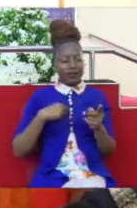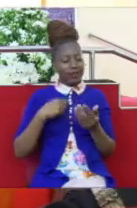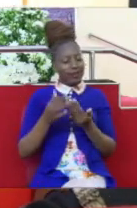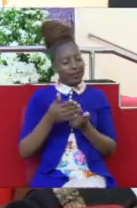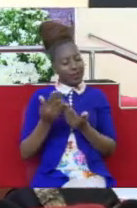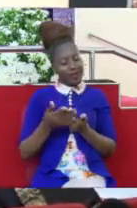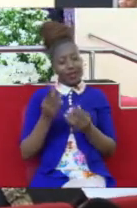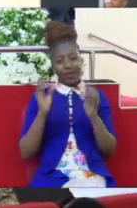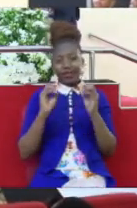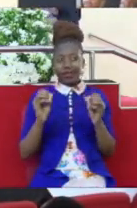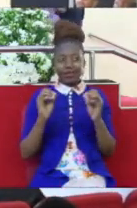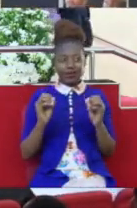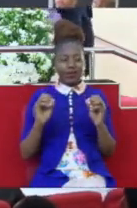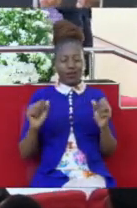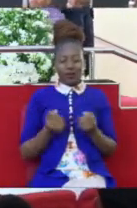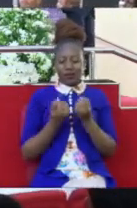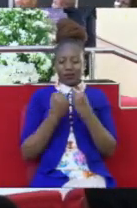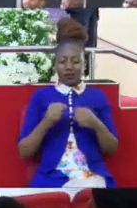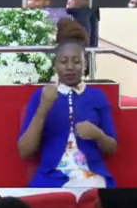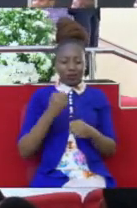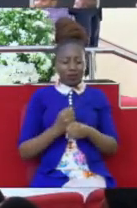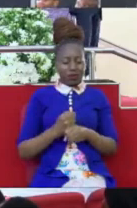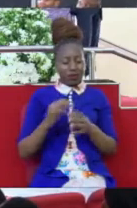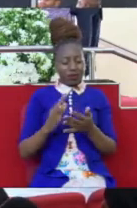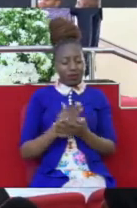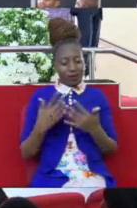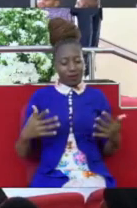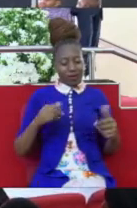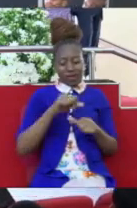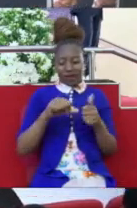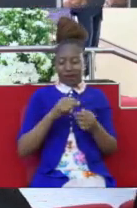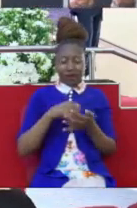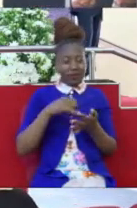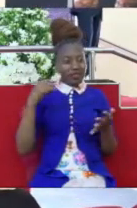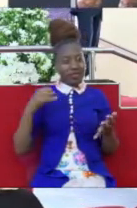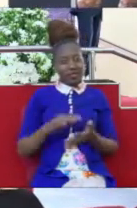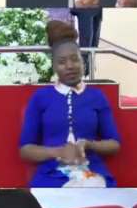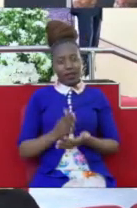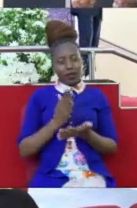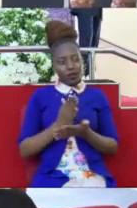mimi sina pole sana ya kukusaidia. But I really do feel bad for you. Sijinyasikia huzuni kukuhusu.